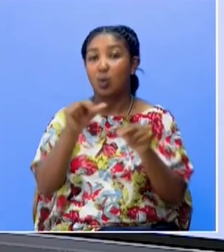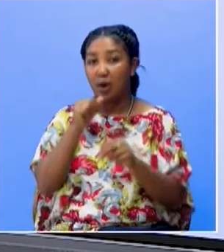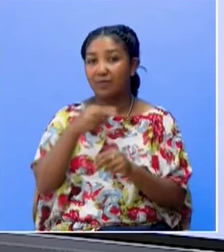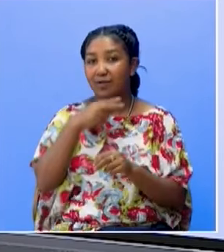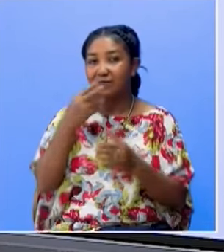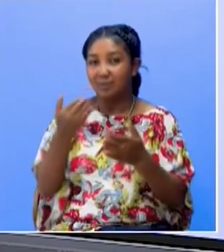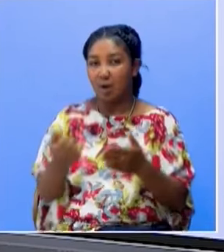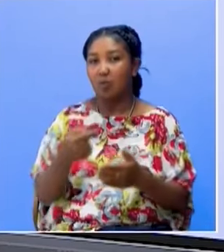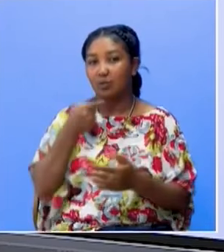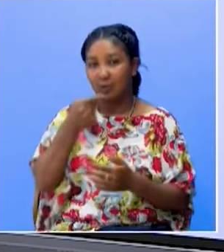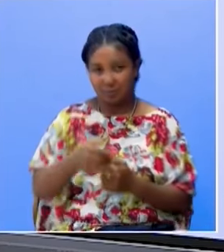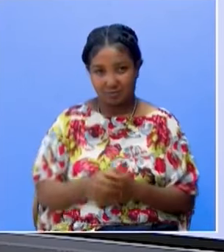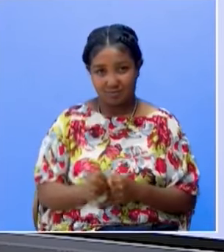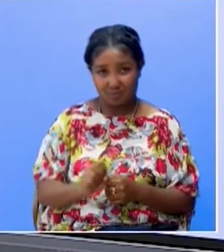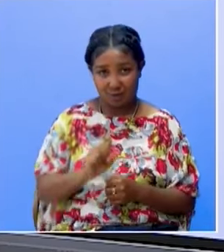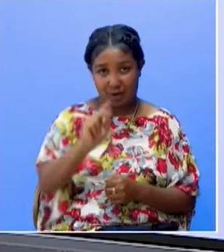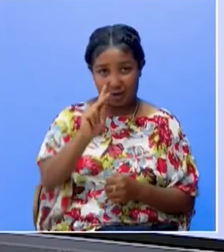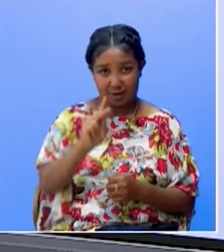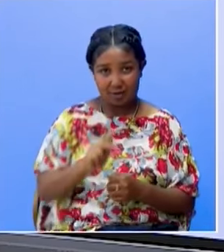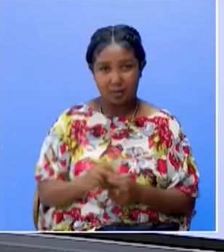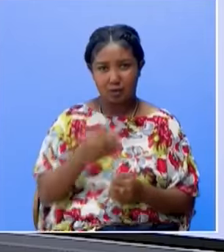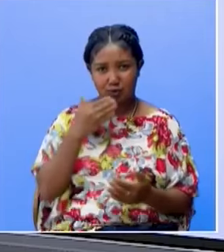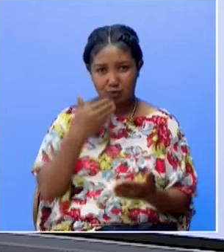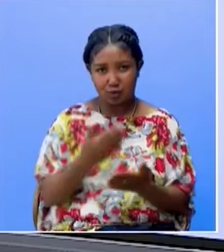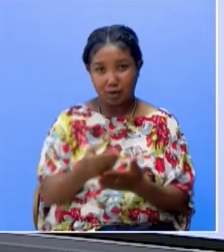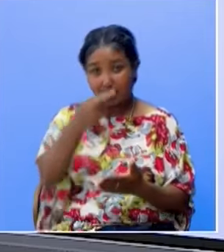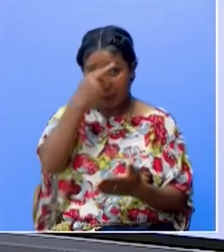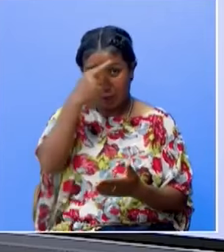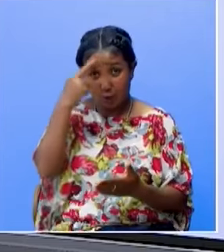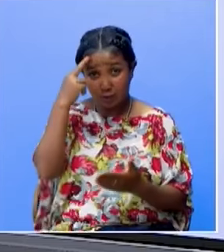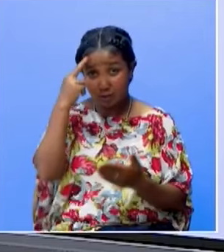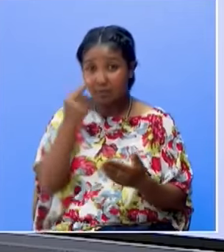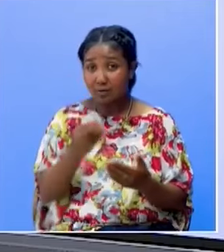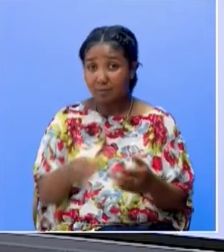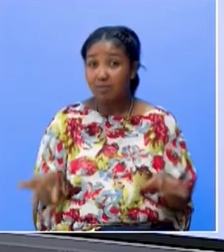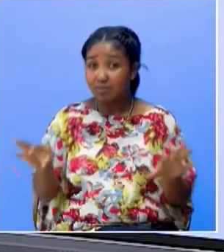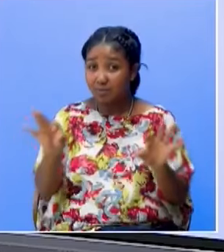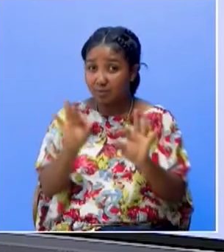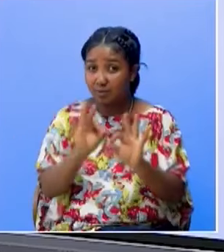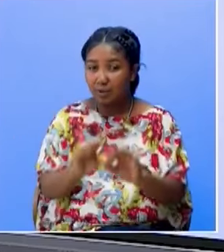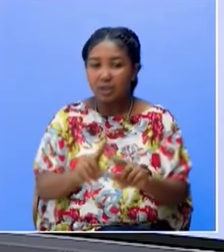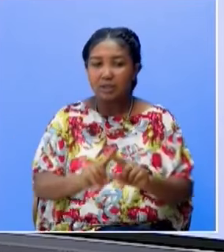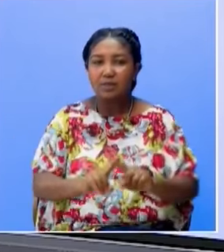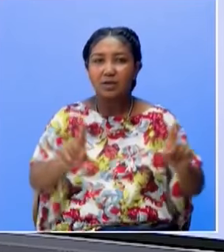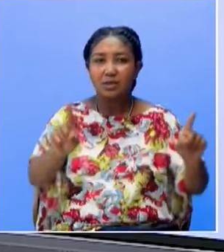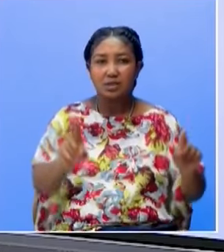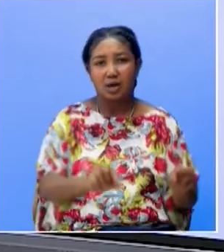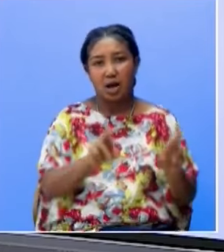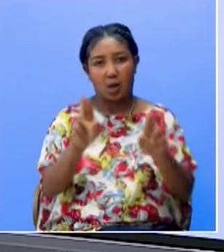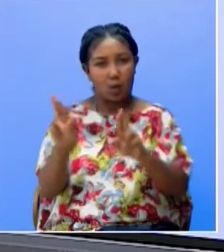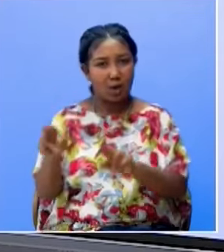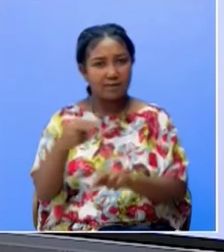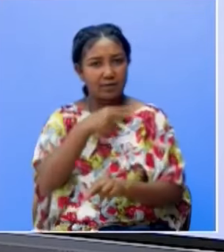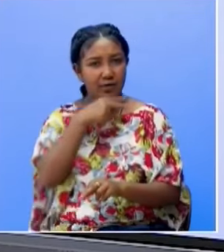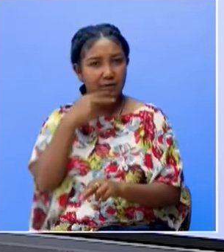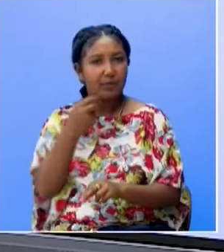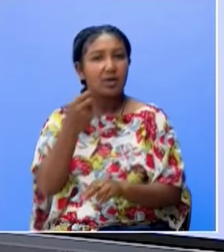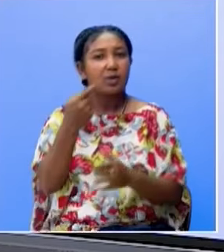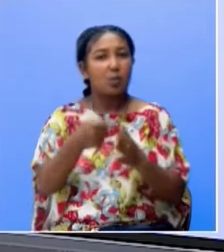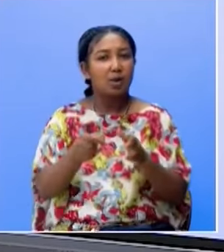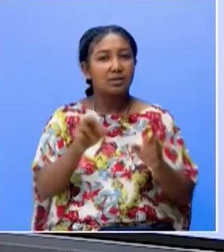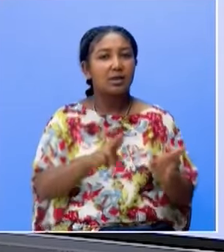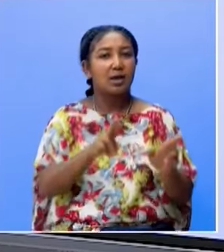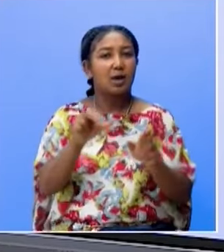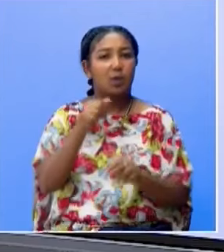verbs. Is it clear? Good, because it's better if you want to differentiate what is a regular verb and also what is